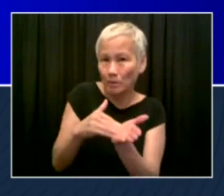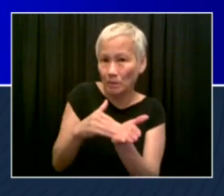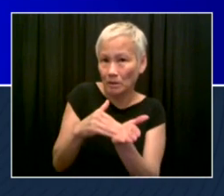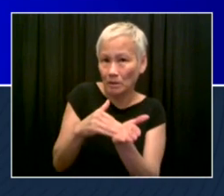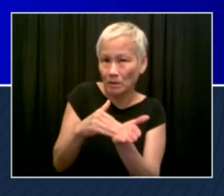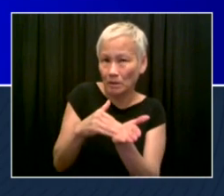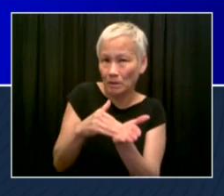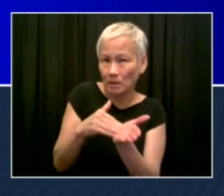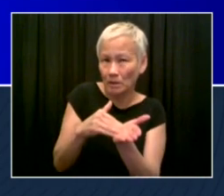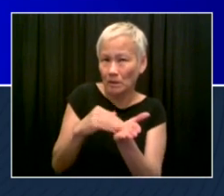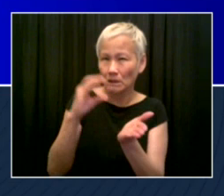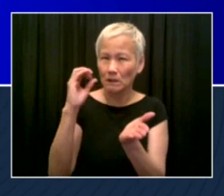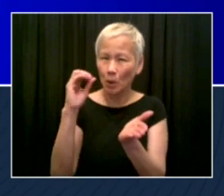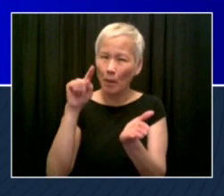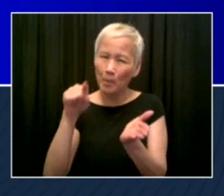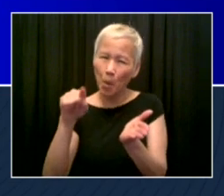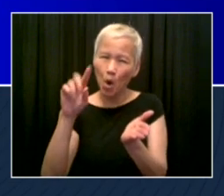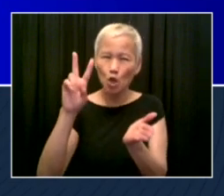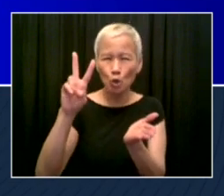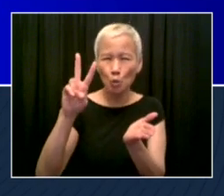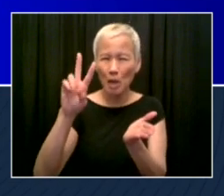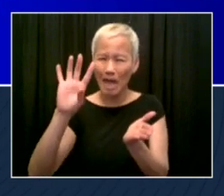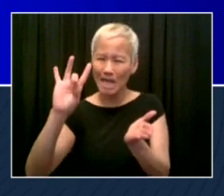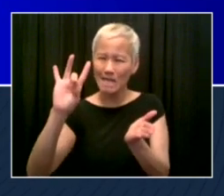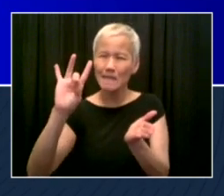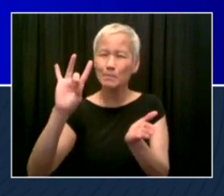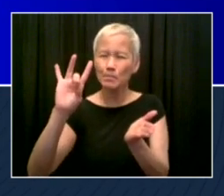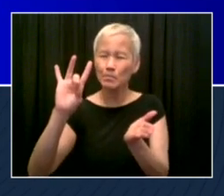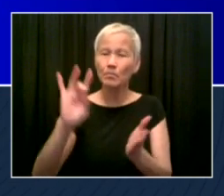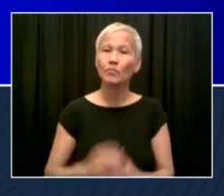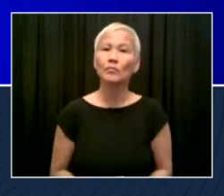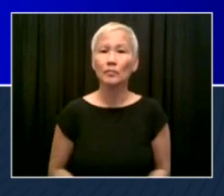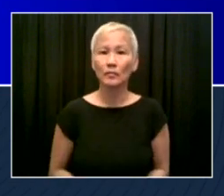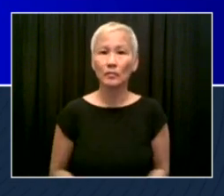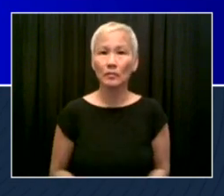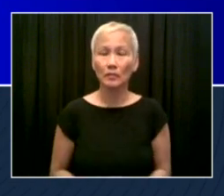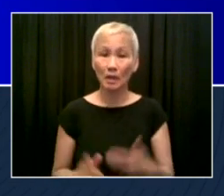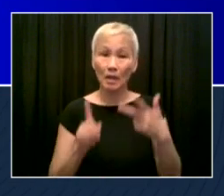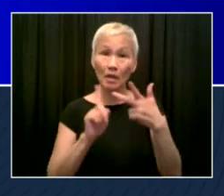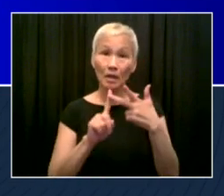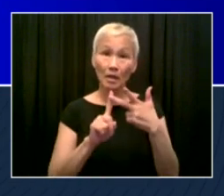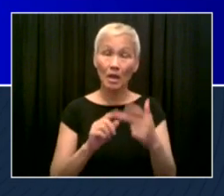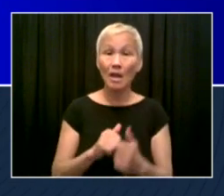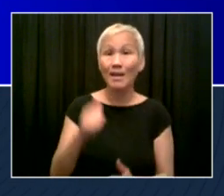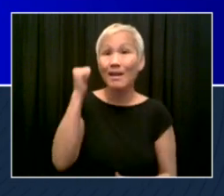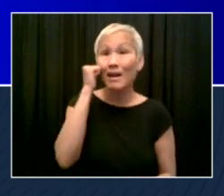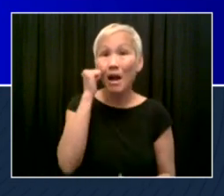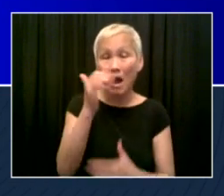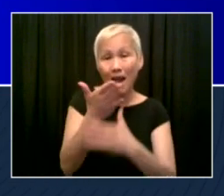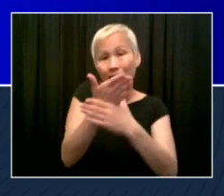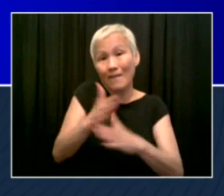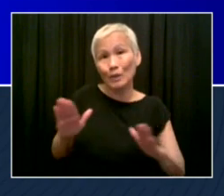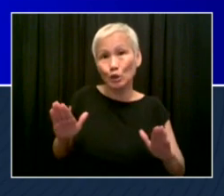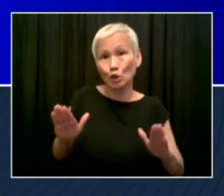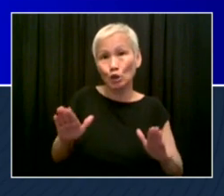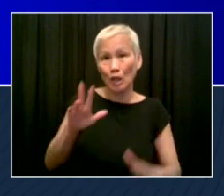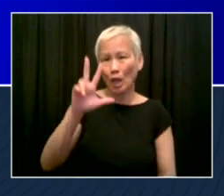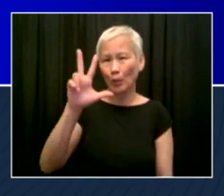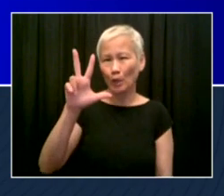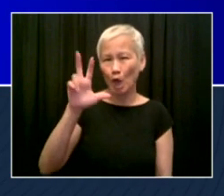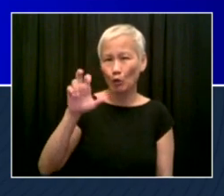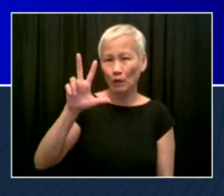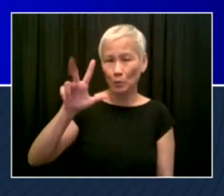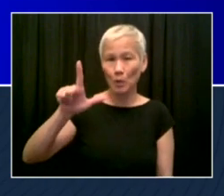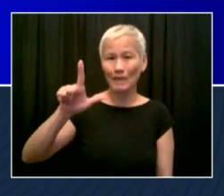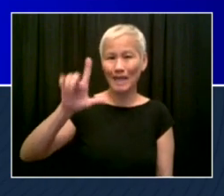cases on a 7-day average. Today's report, 328 cases. And number three, percentage of people testing citywide positive for COVID-19.